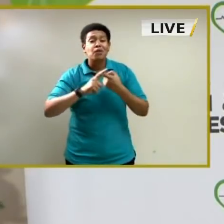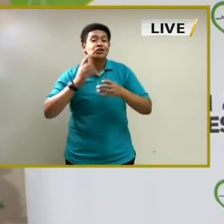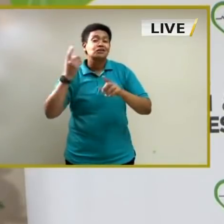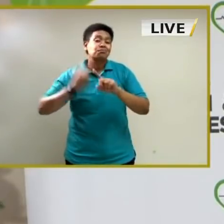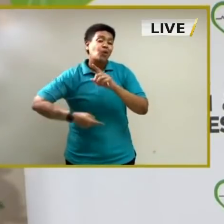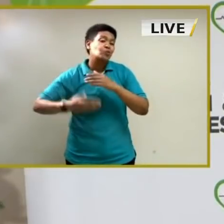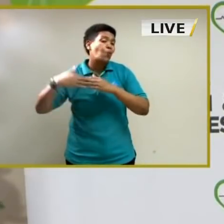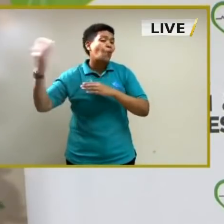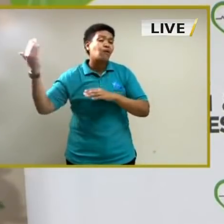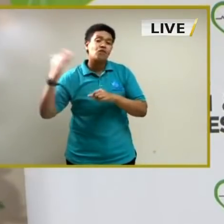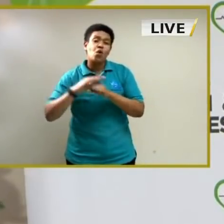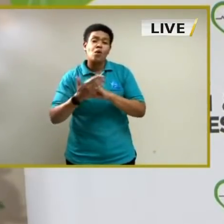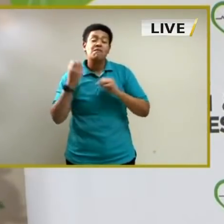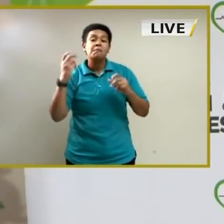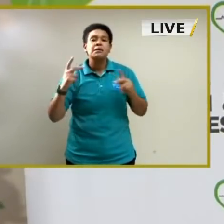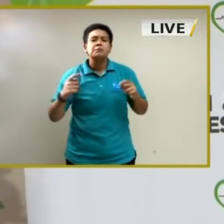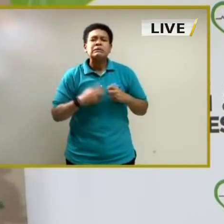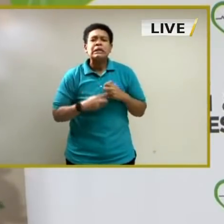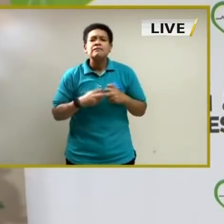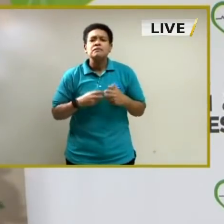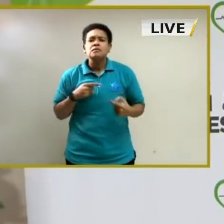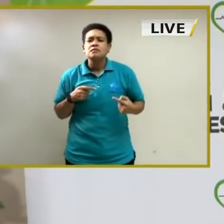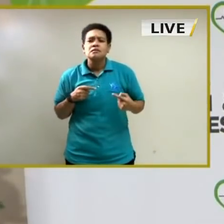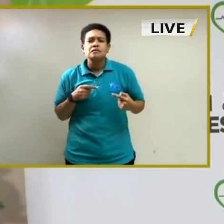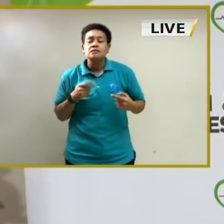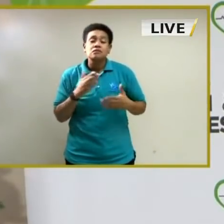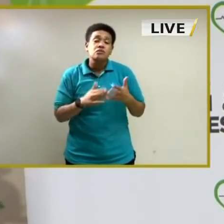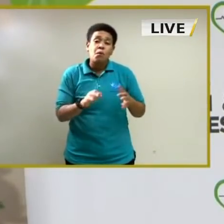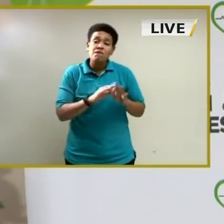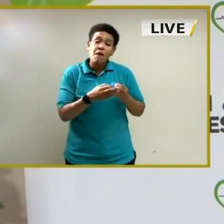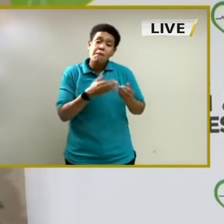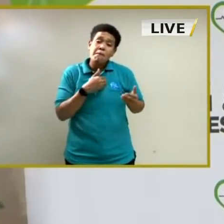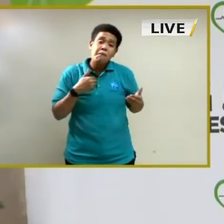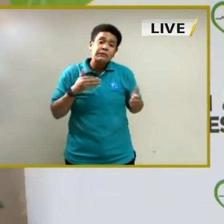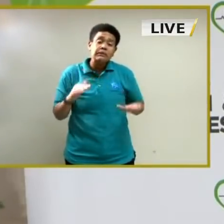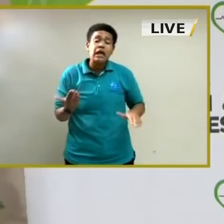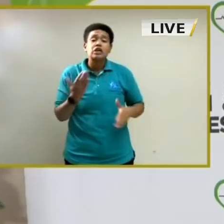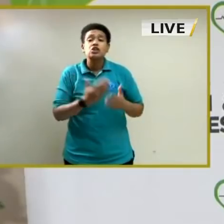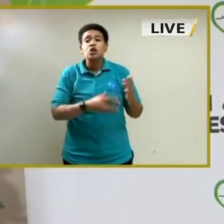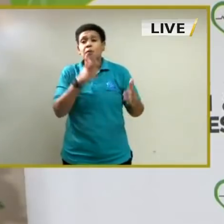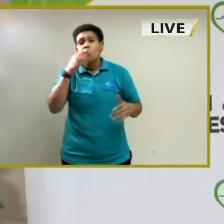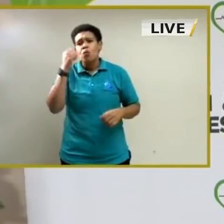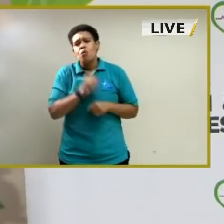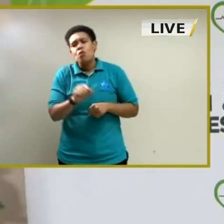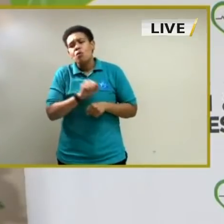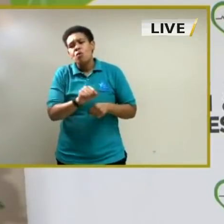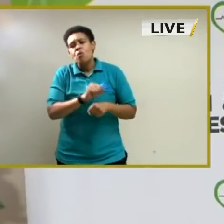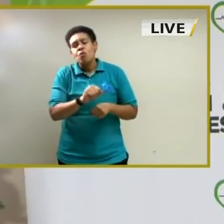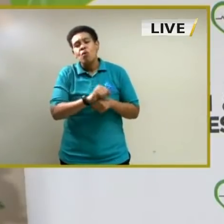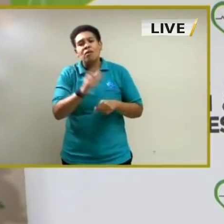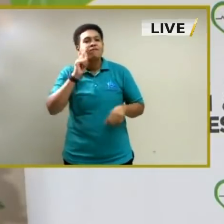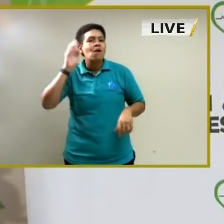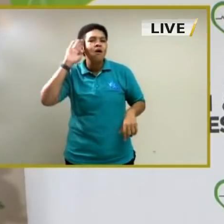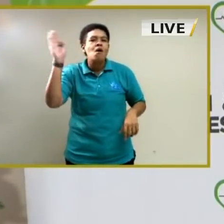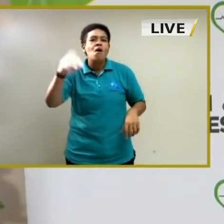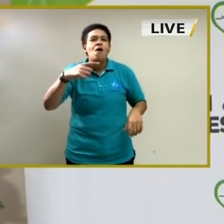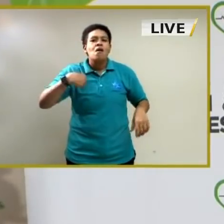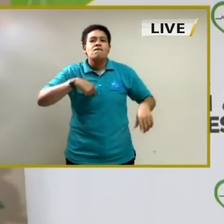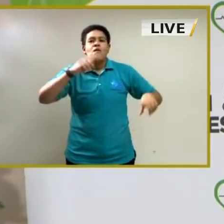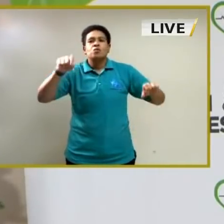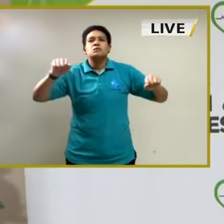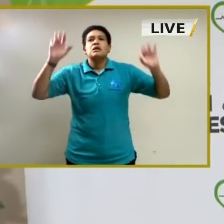been a difficult one for many people, for those who have lost their loved ones, for those who have been on the front line, for all of us who have had to make